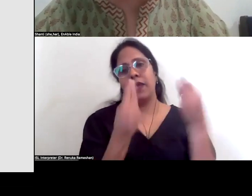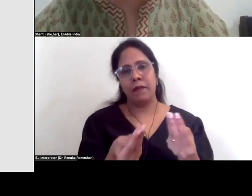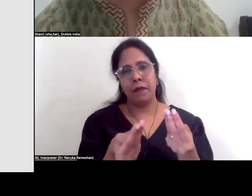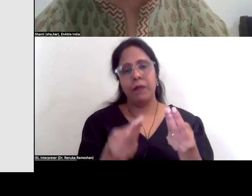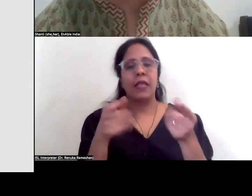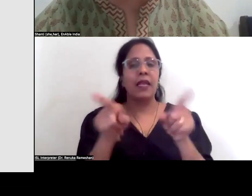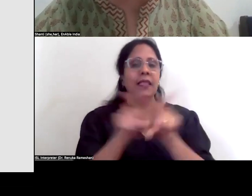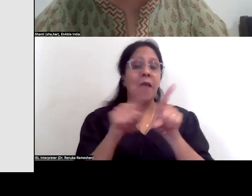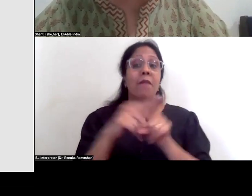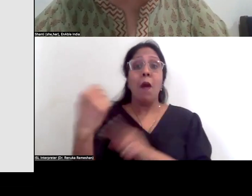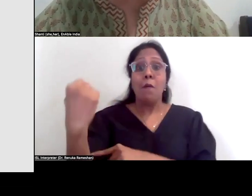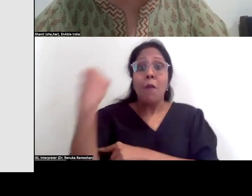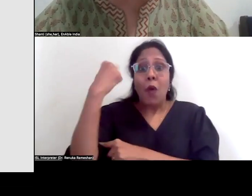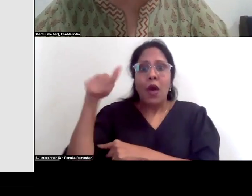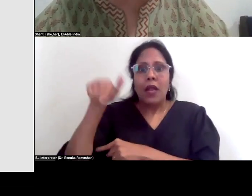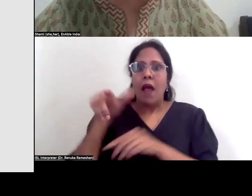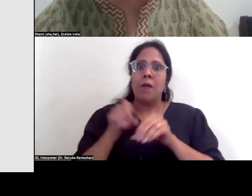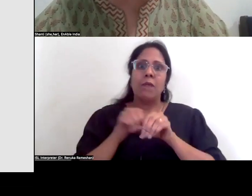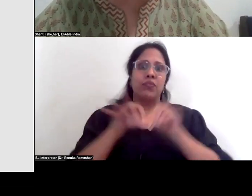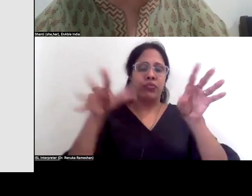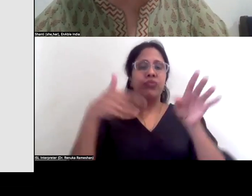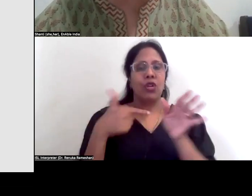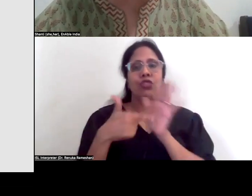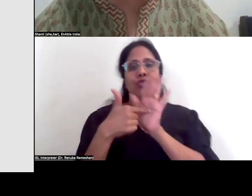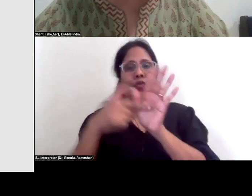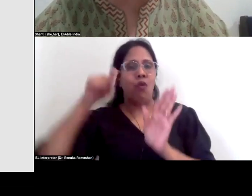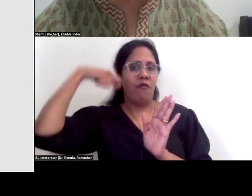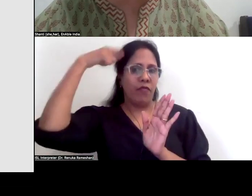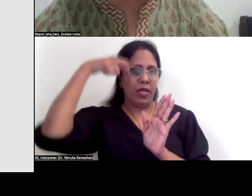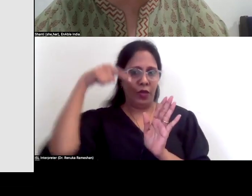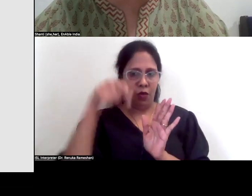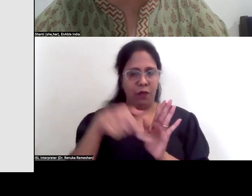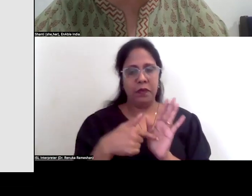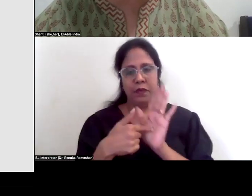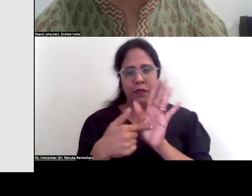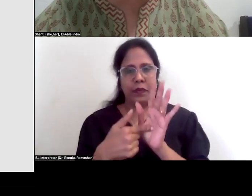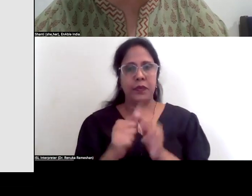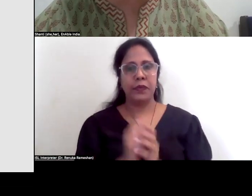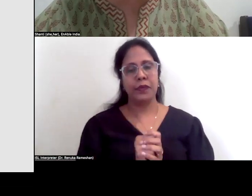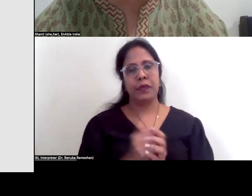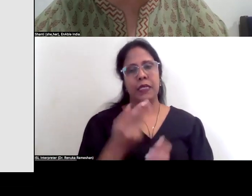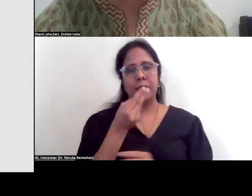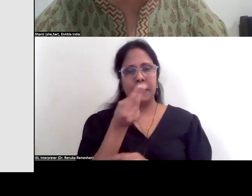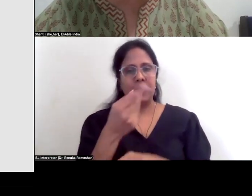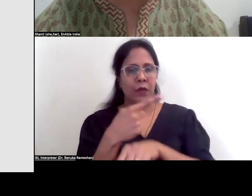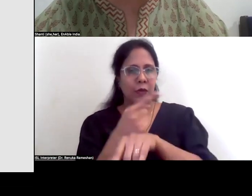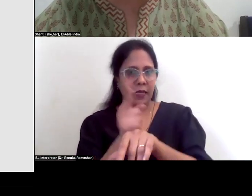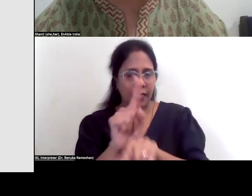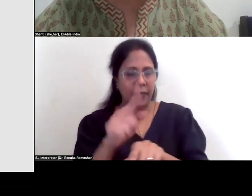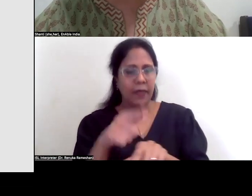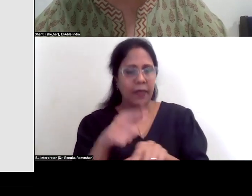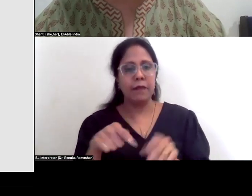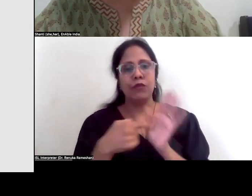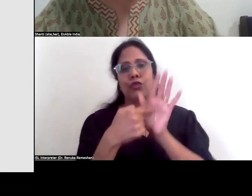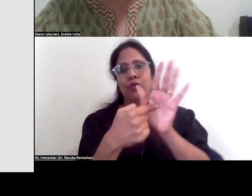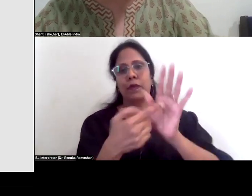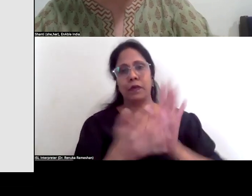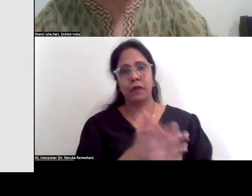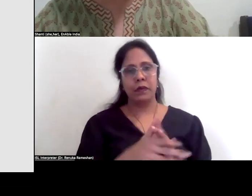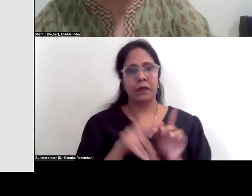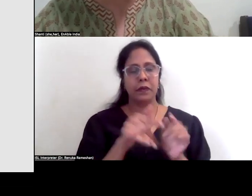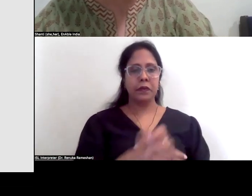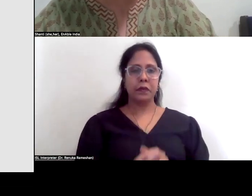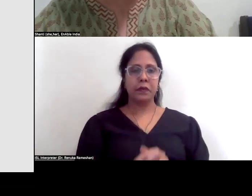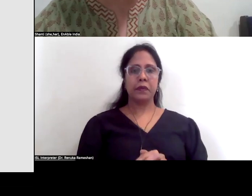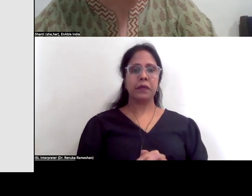you the power of that. This is a video which I'll have to kind of go to some. Give me a second. I think I should be able to show it from here. Enable